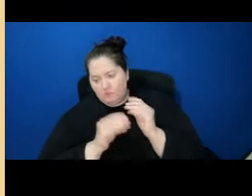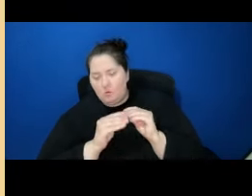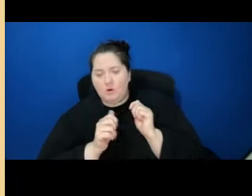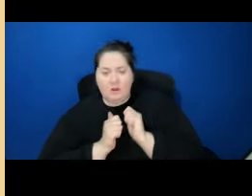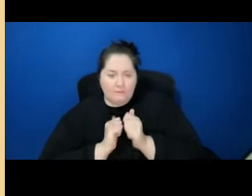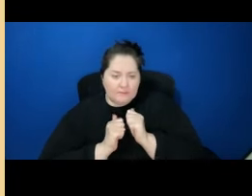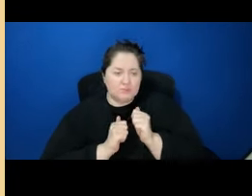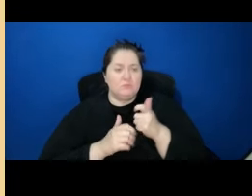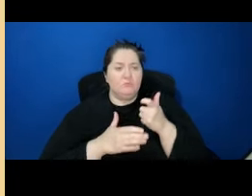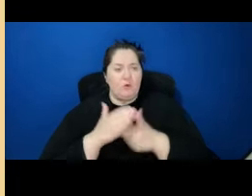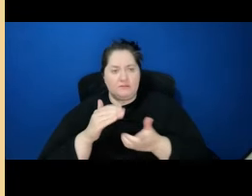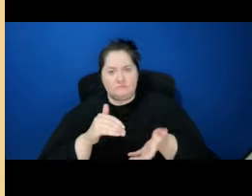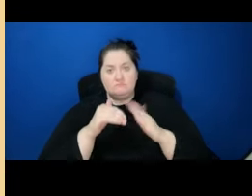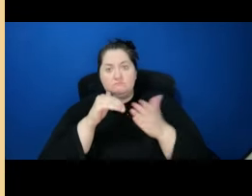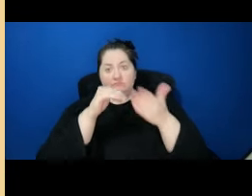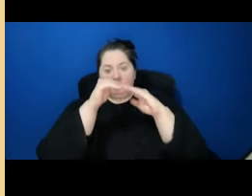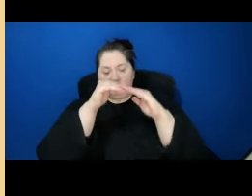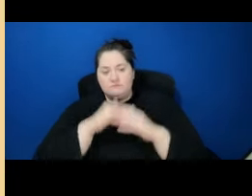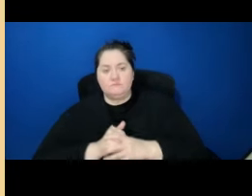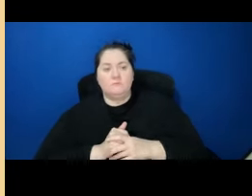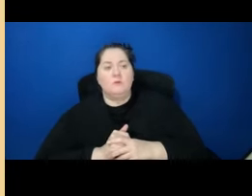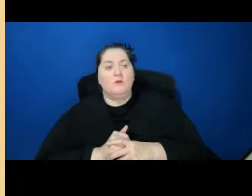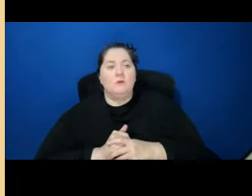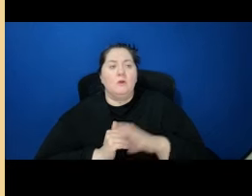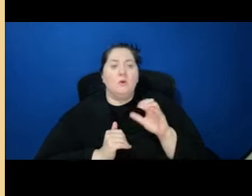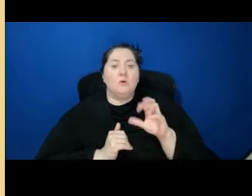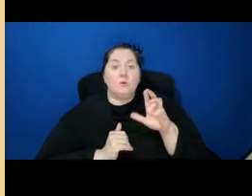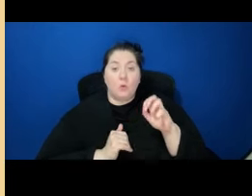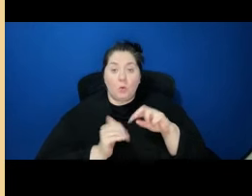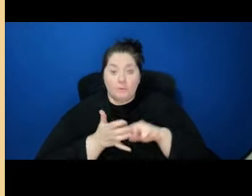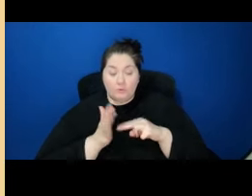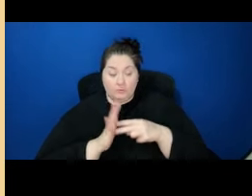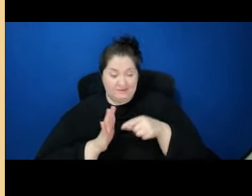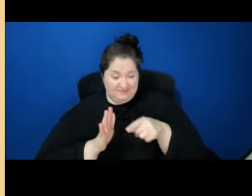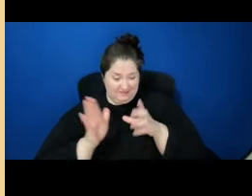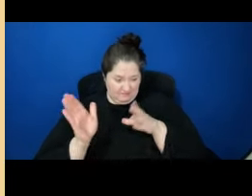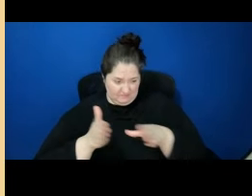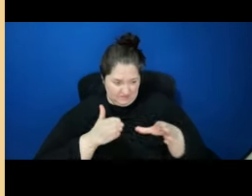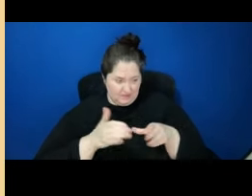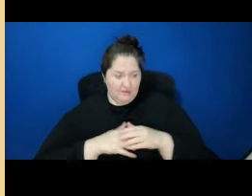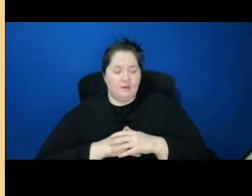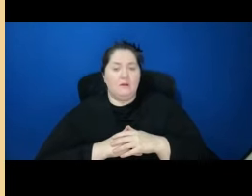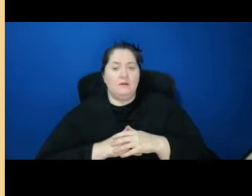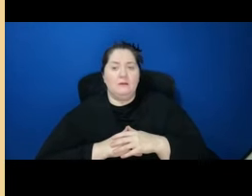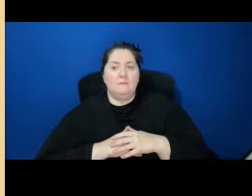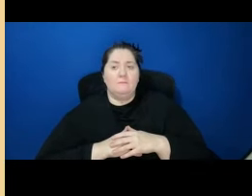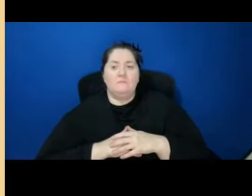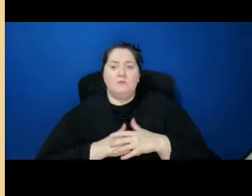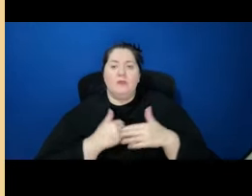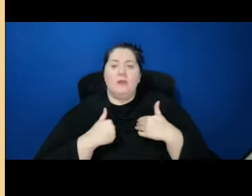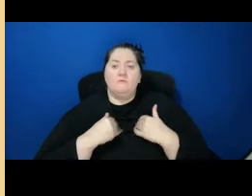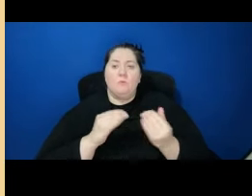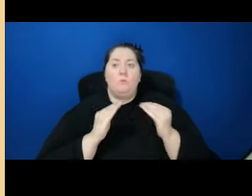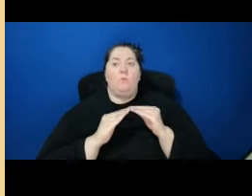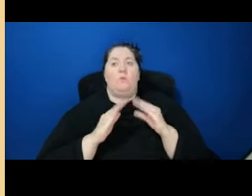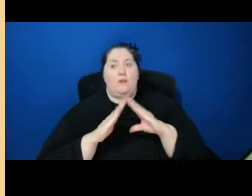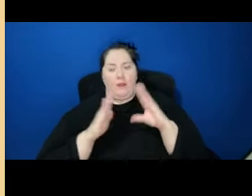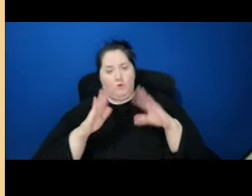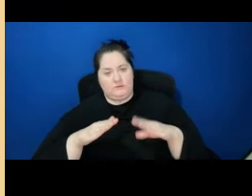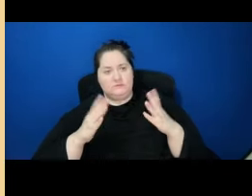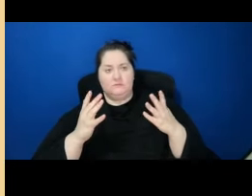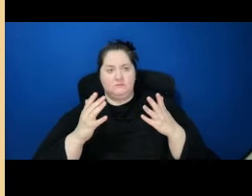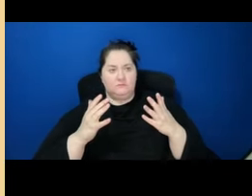up prices. So one of the core purposes of this plan is to try and create more housing so that